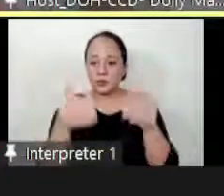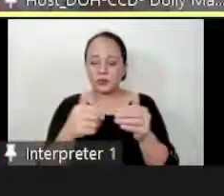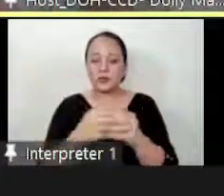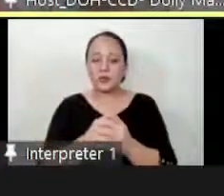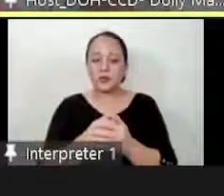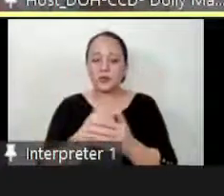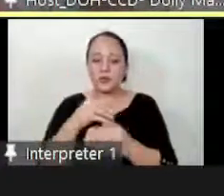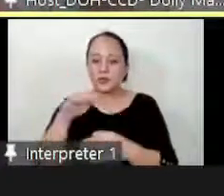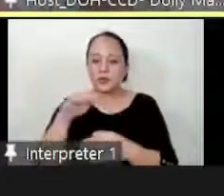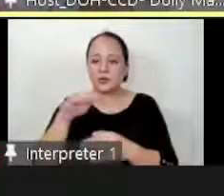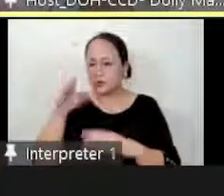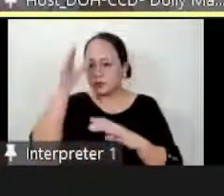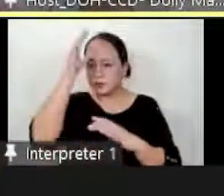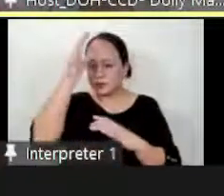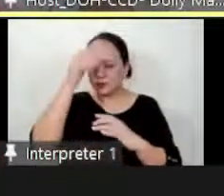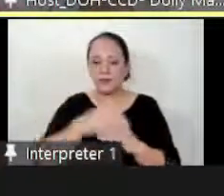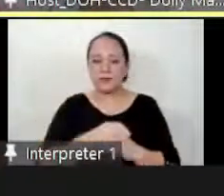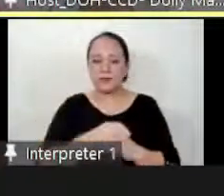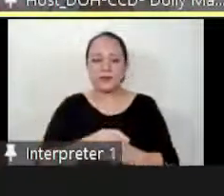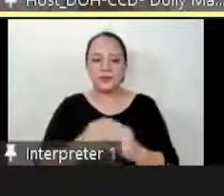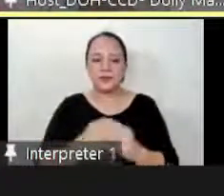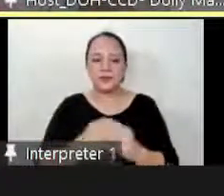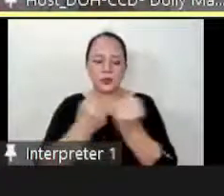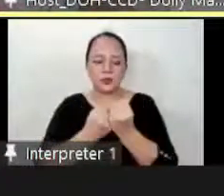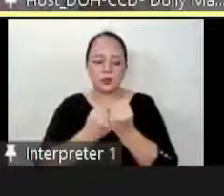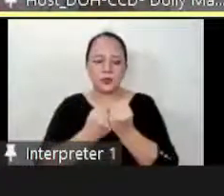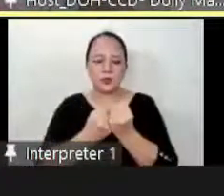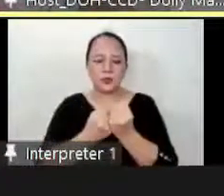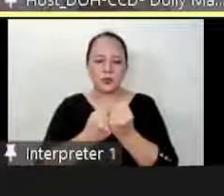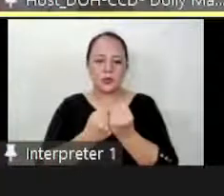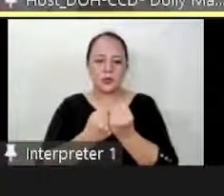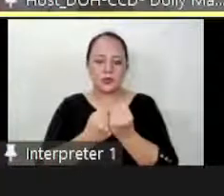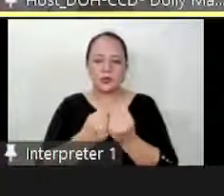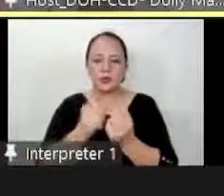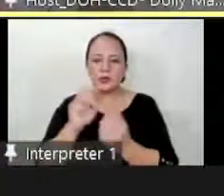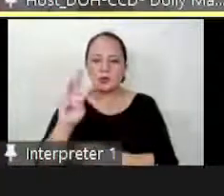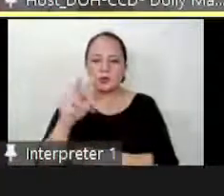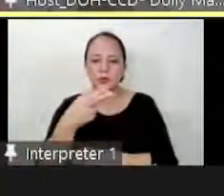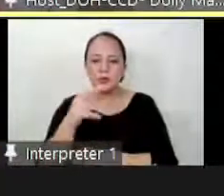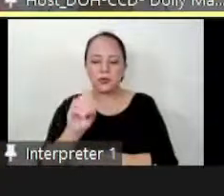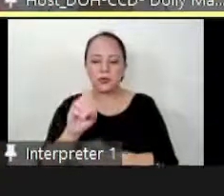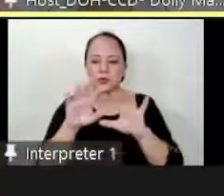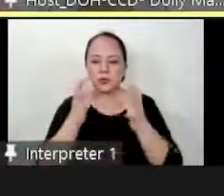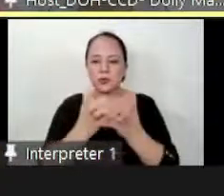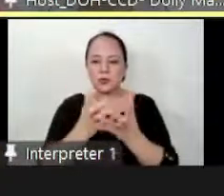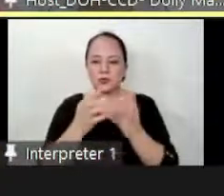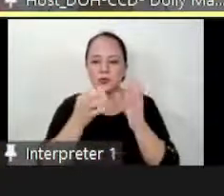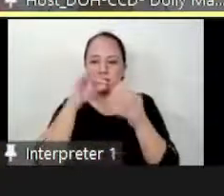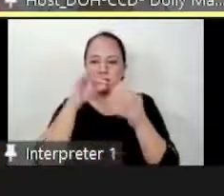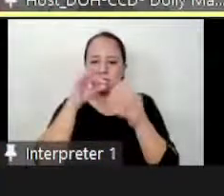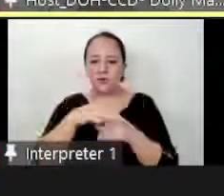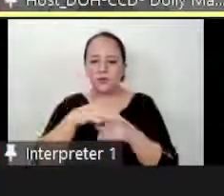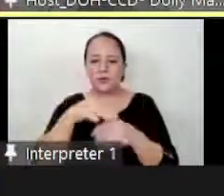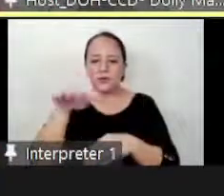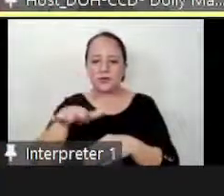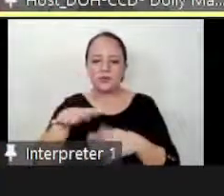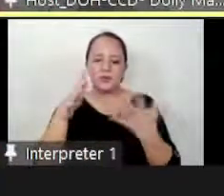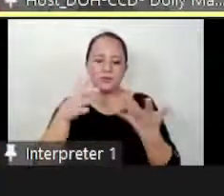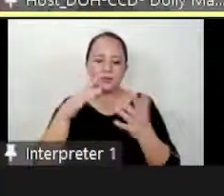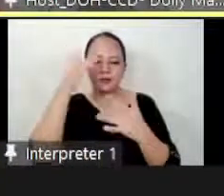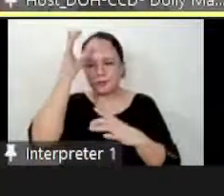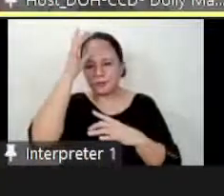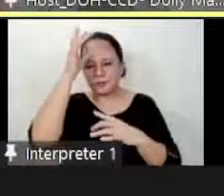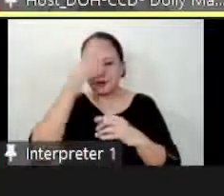to childhood cancer, in support of the goal of the WHO Global Initiative for Childhood Cancer